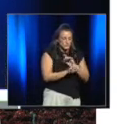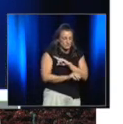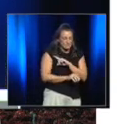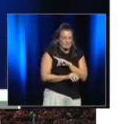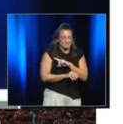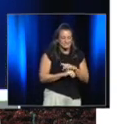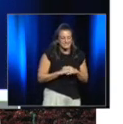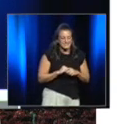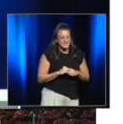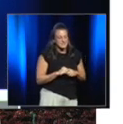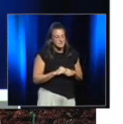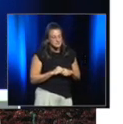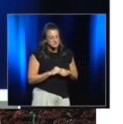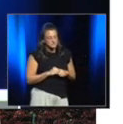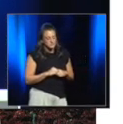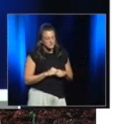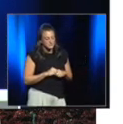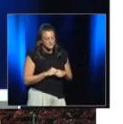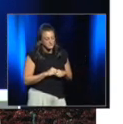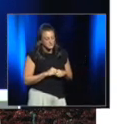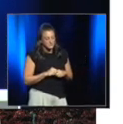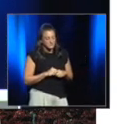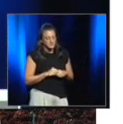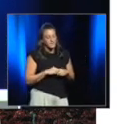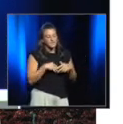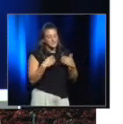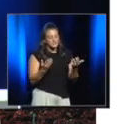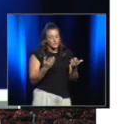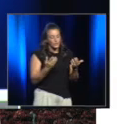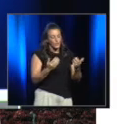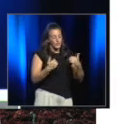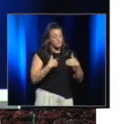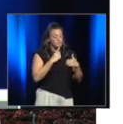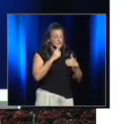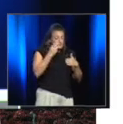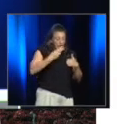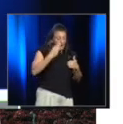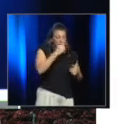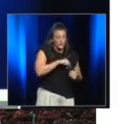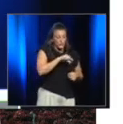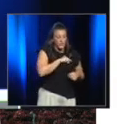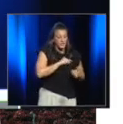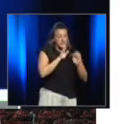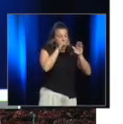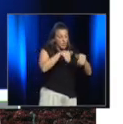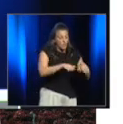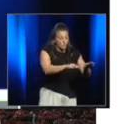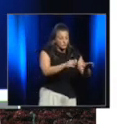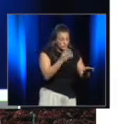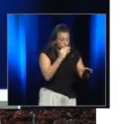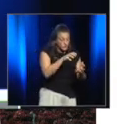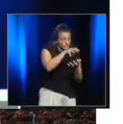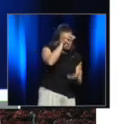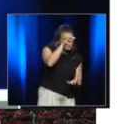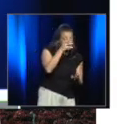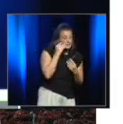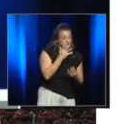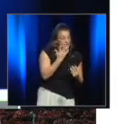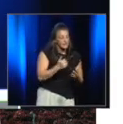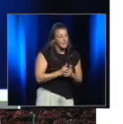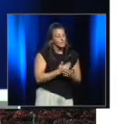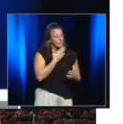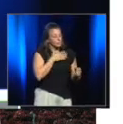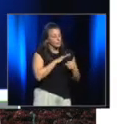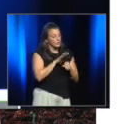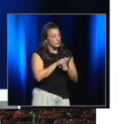tags is that they are giving us really high quality oceanographic data, high enough quality for the oceanographers to take it